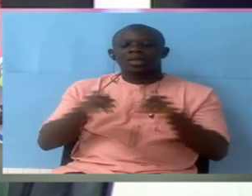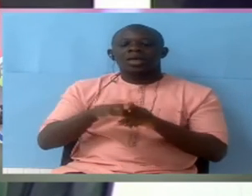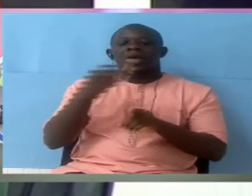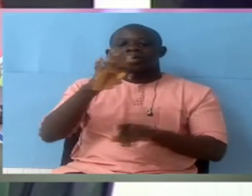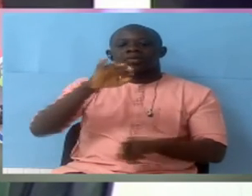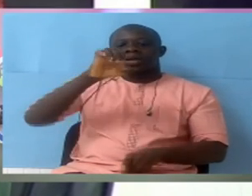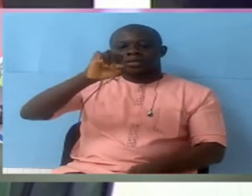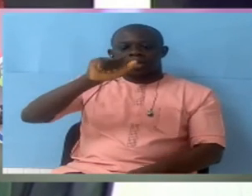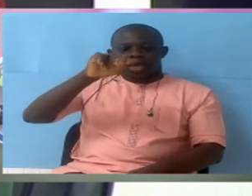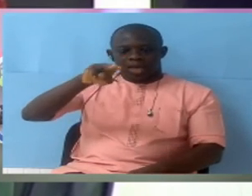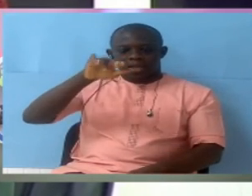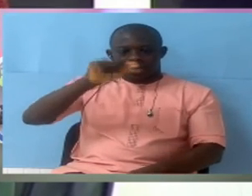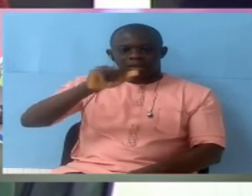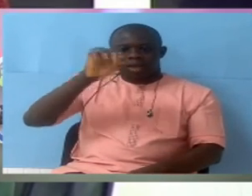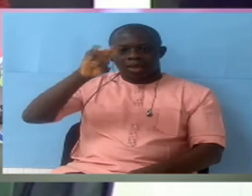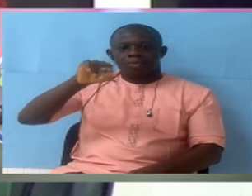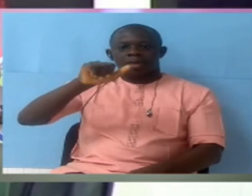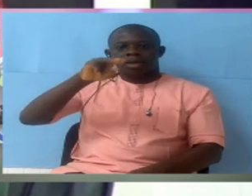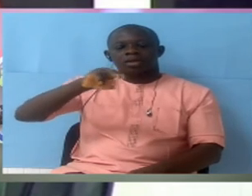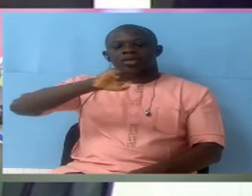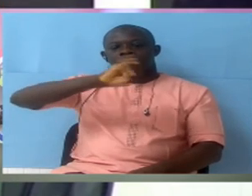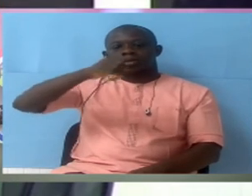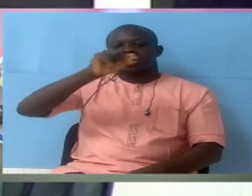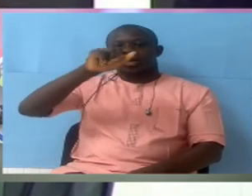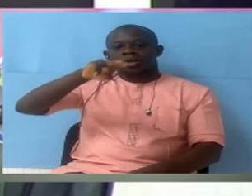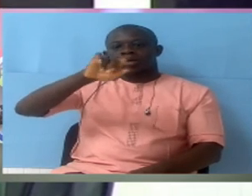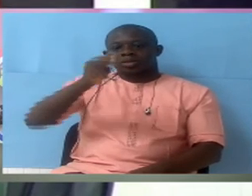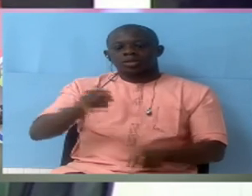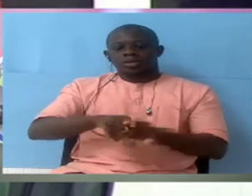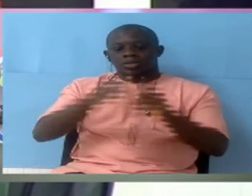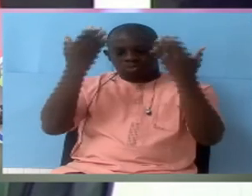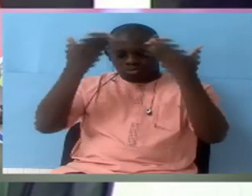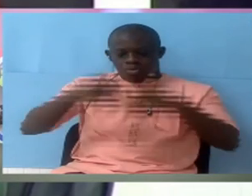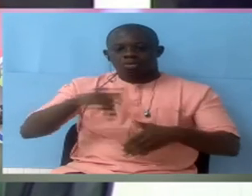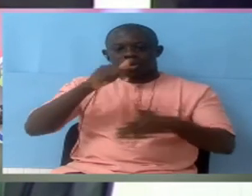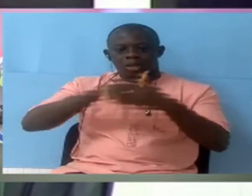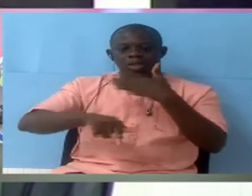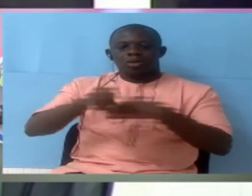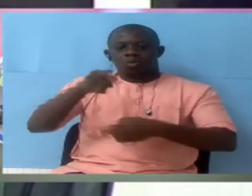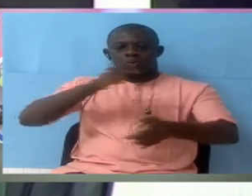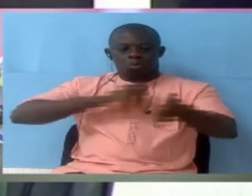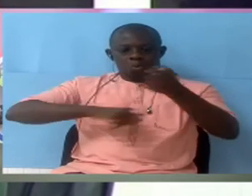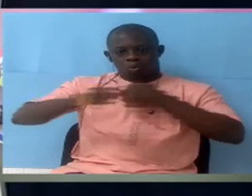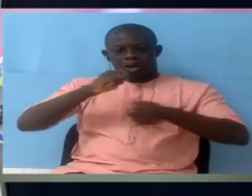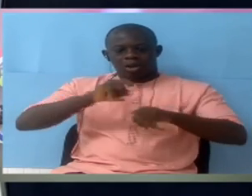Manjang's pistol Sana Manjang dropped in the well. Fetalam bi dafa rot ci teen bi.